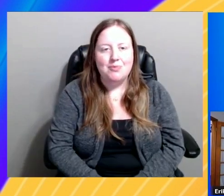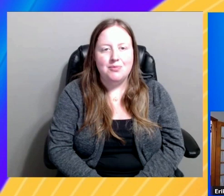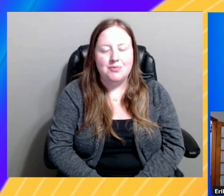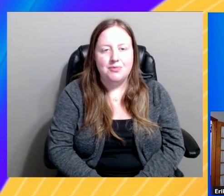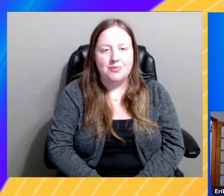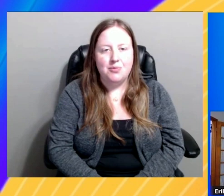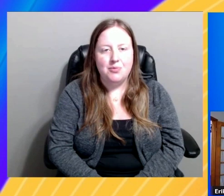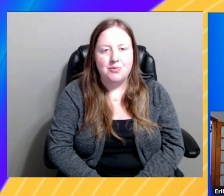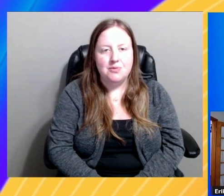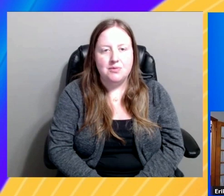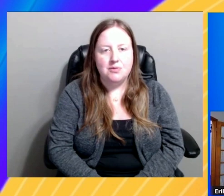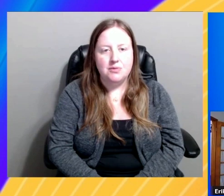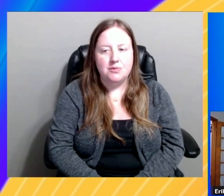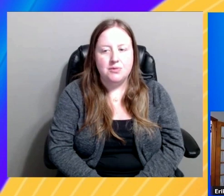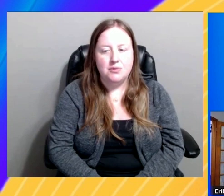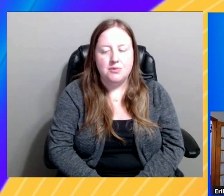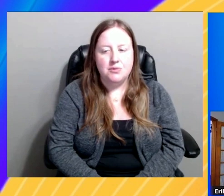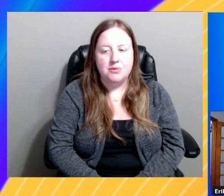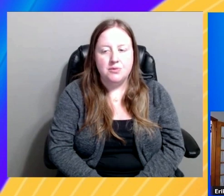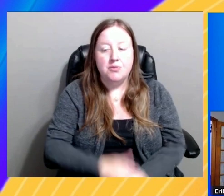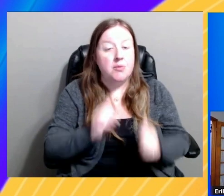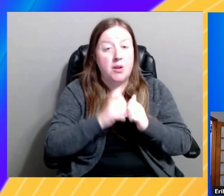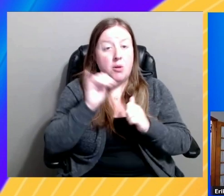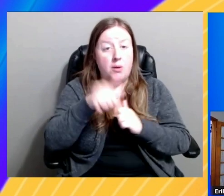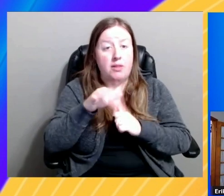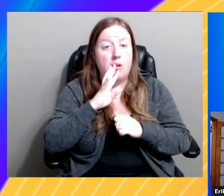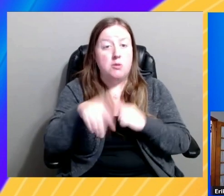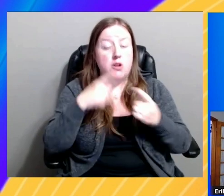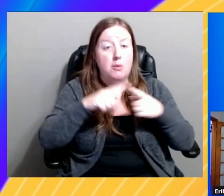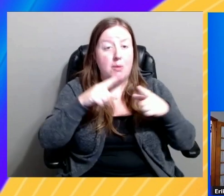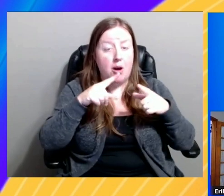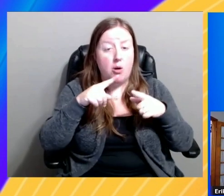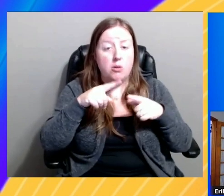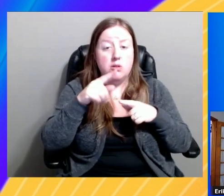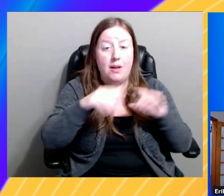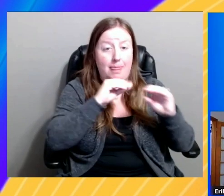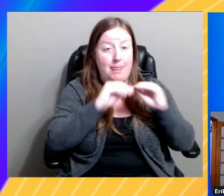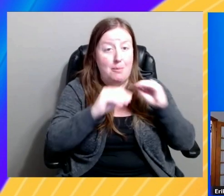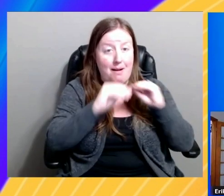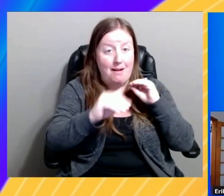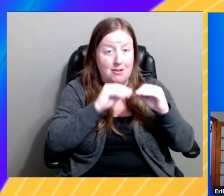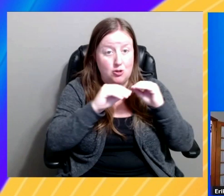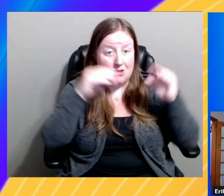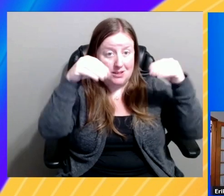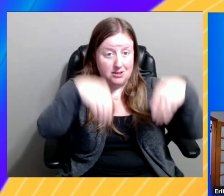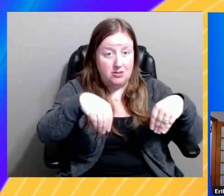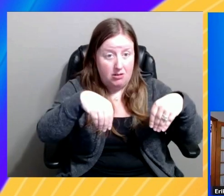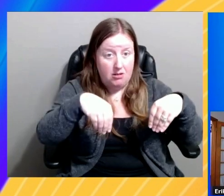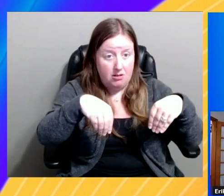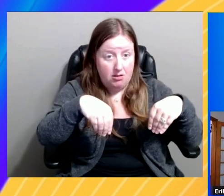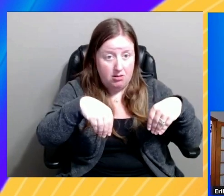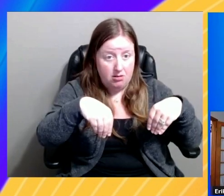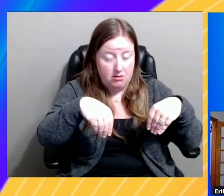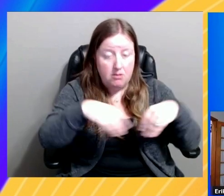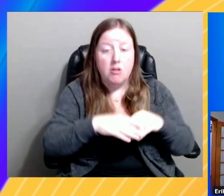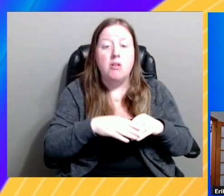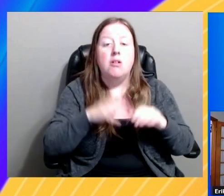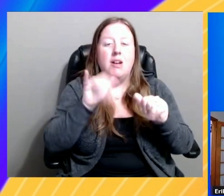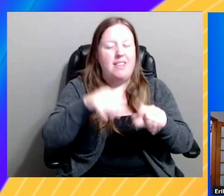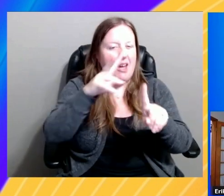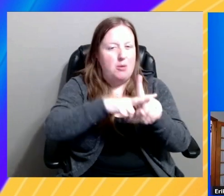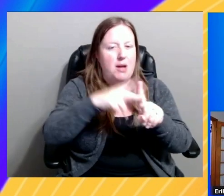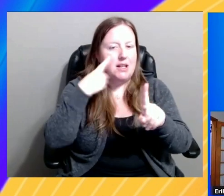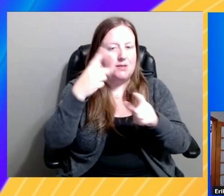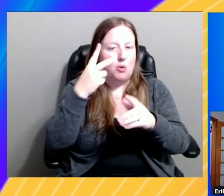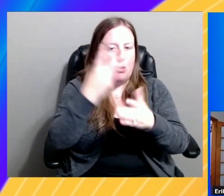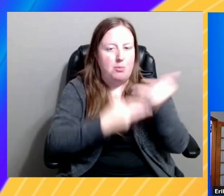And then beyond that, when we are talking about performing the patch install, we can also, well, this applies to both the scan and install, but it's a